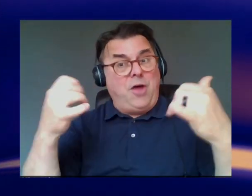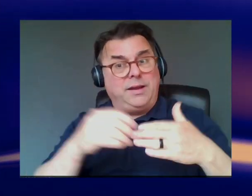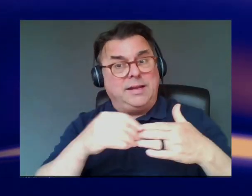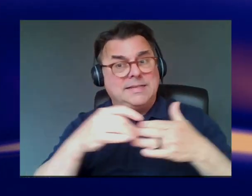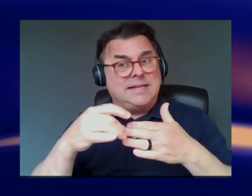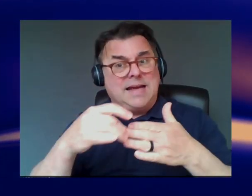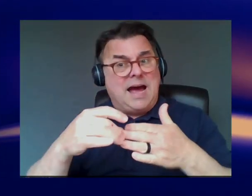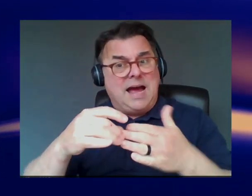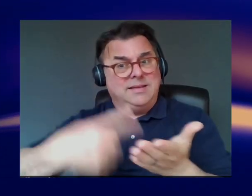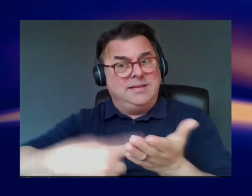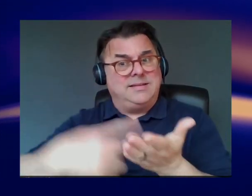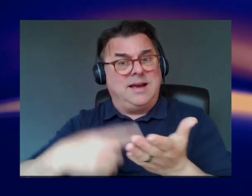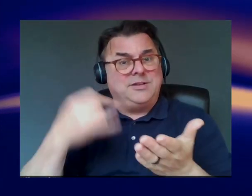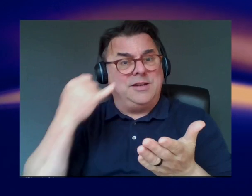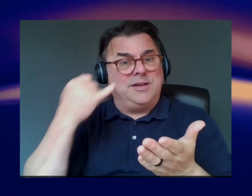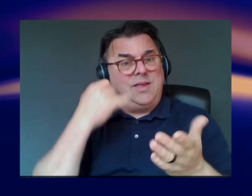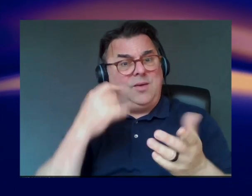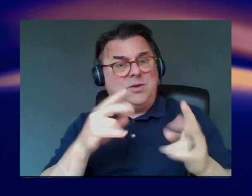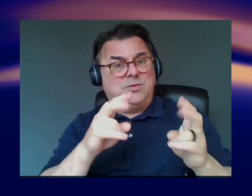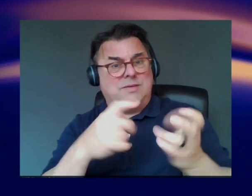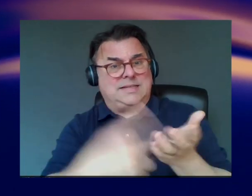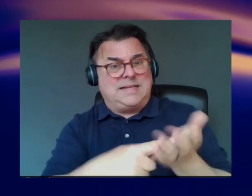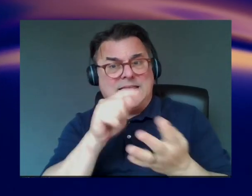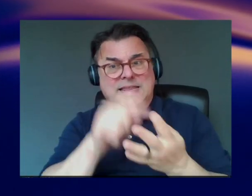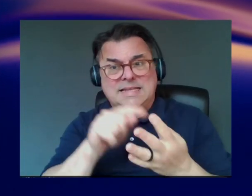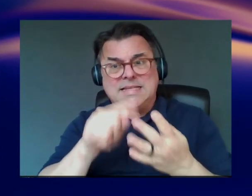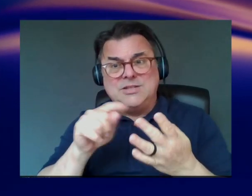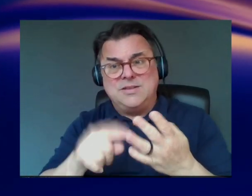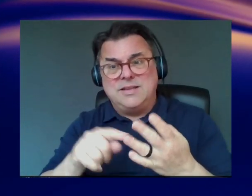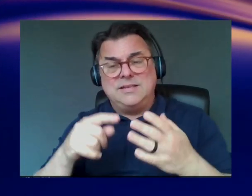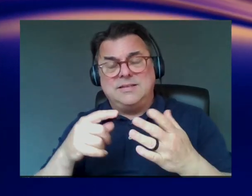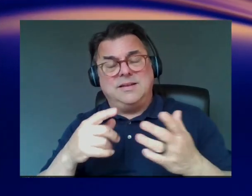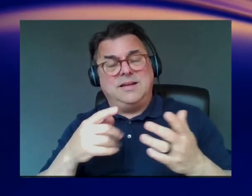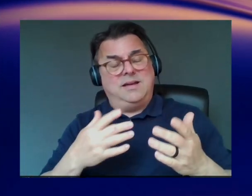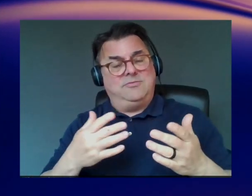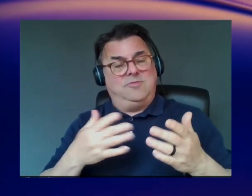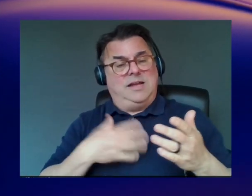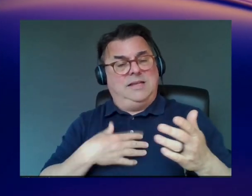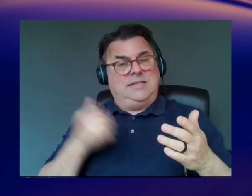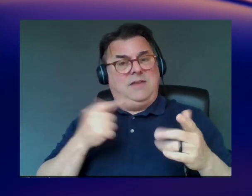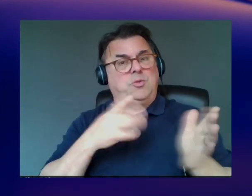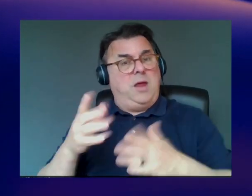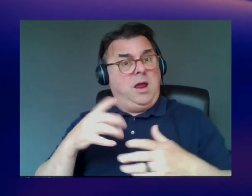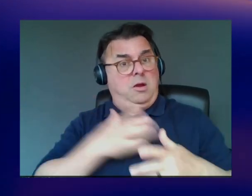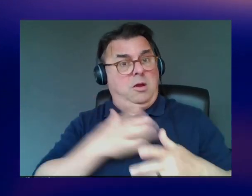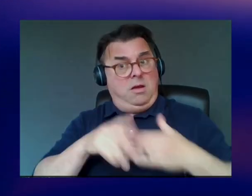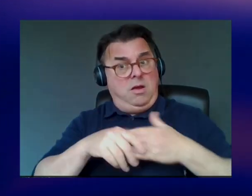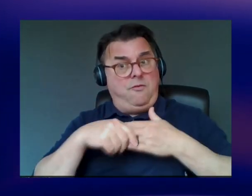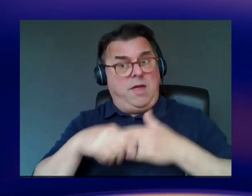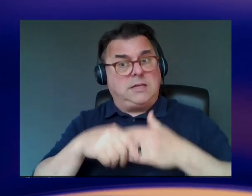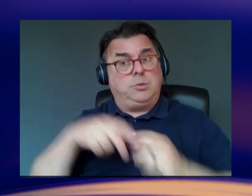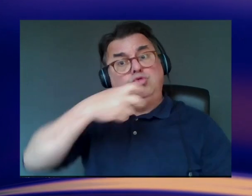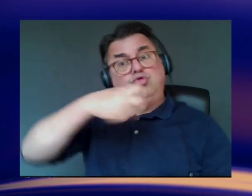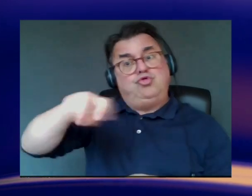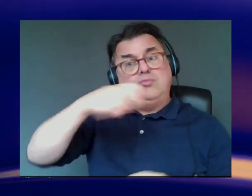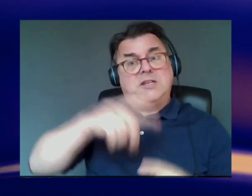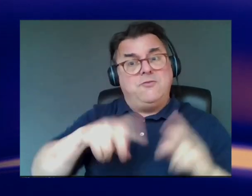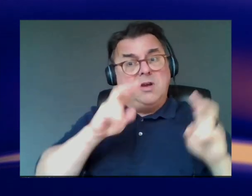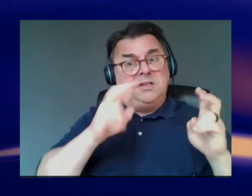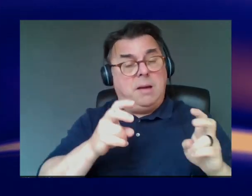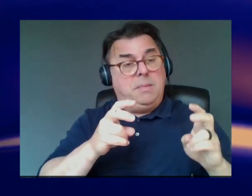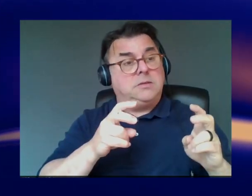heard it. Wonderful. Frugality, yeah. Efficient ROI for sure. During a Power Hour, Aaron, Yes. you